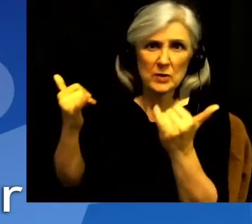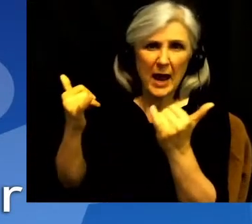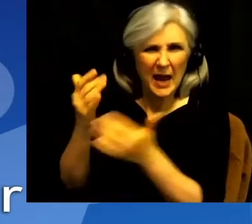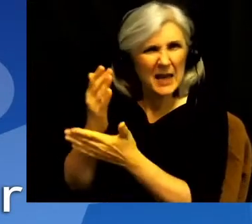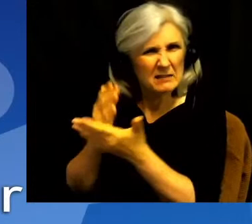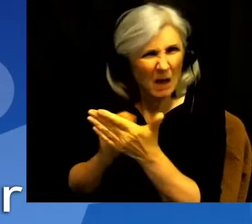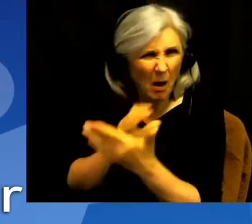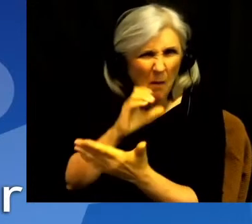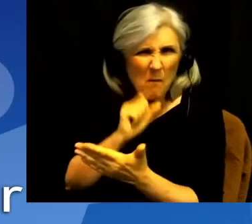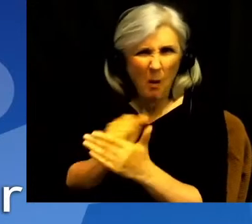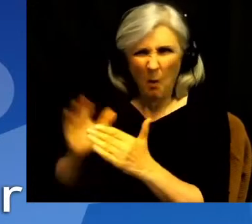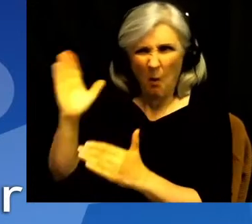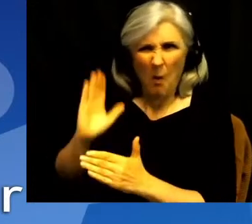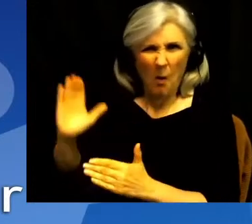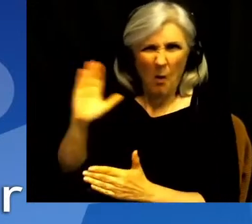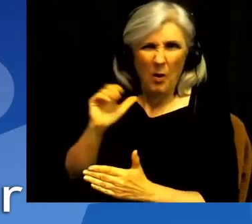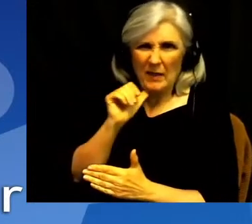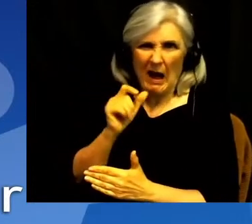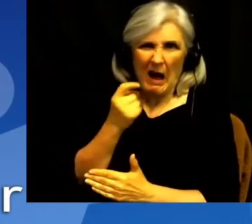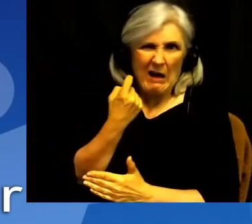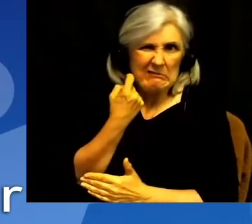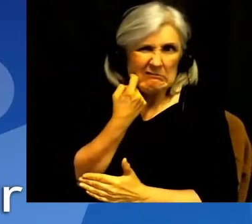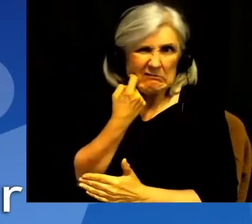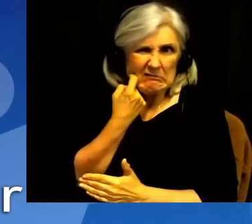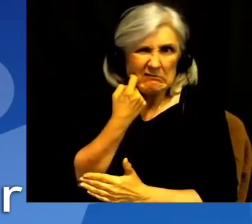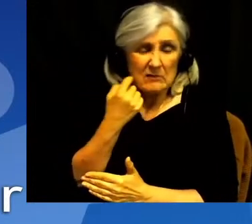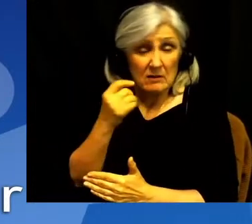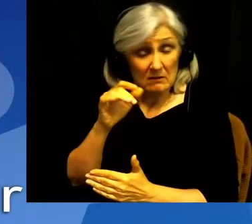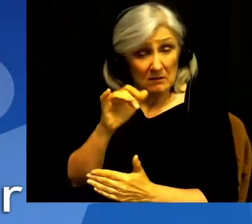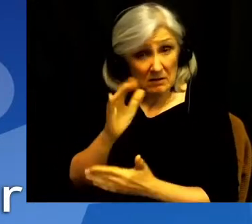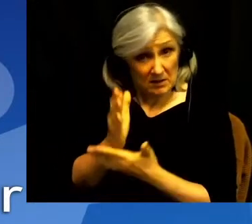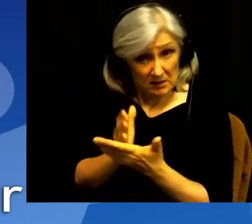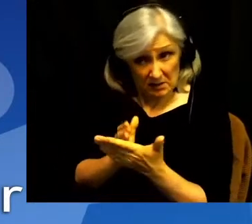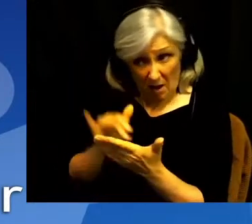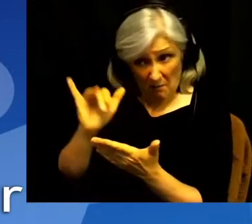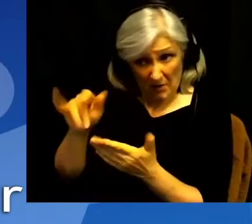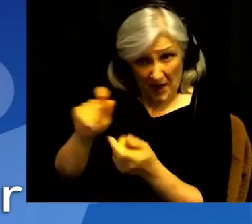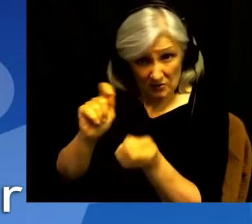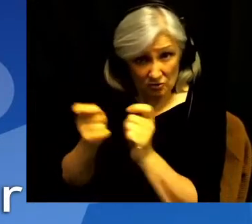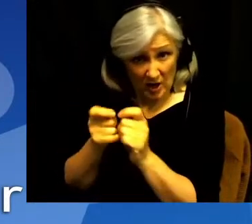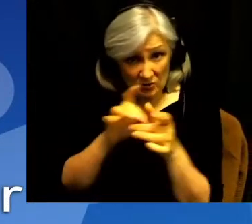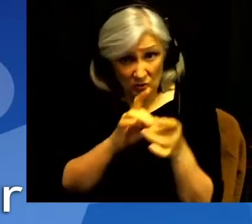ago. If any of those are related to any of these revisions with